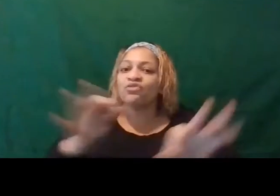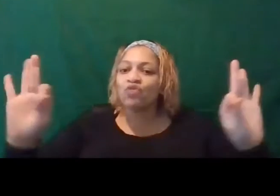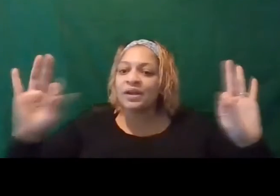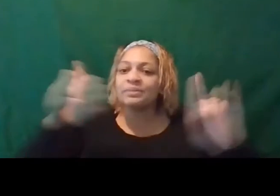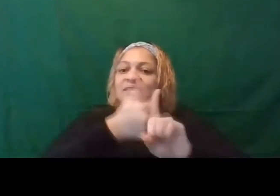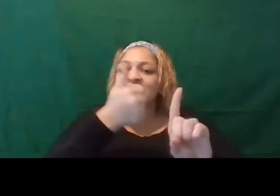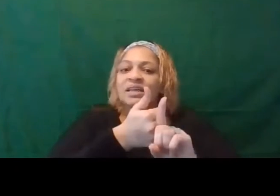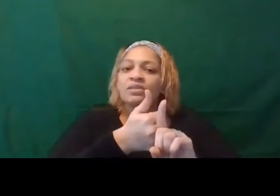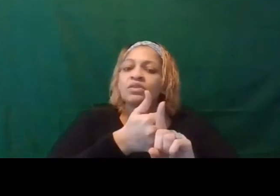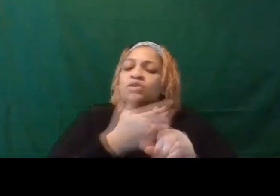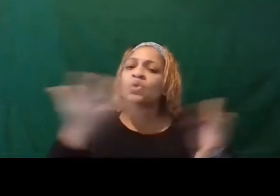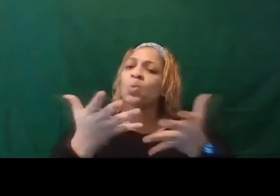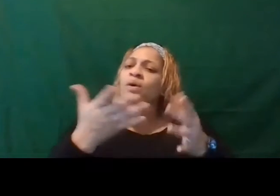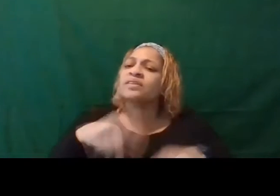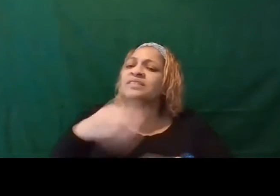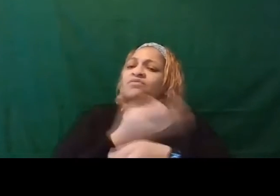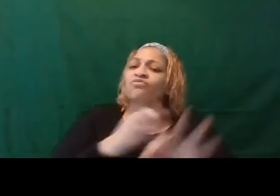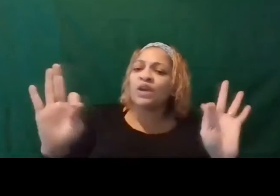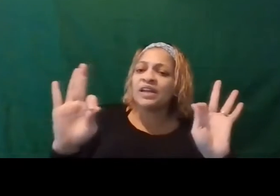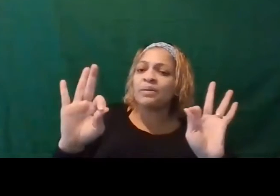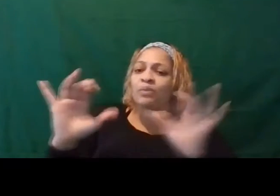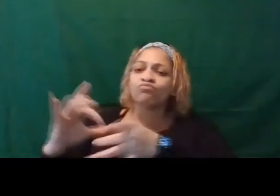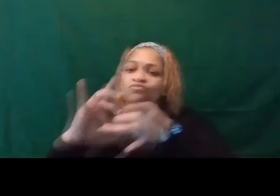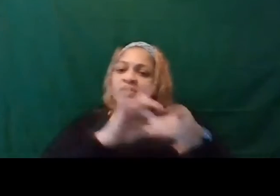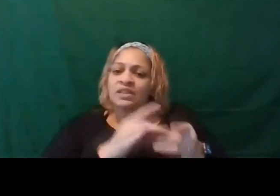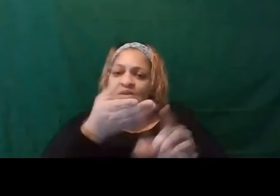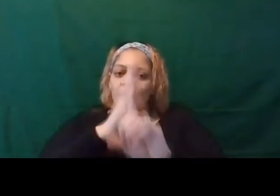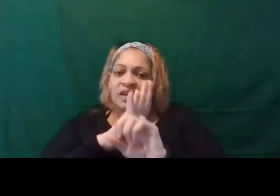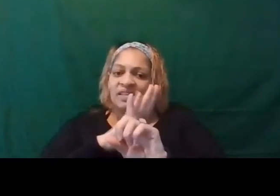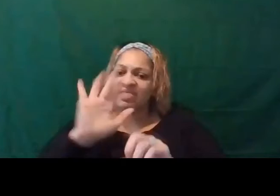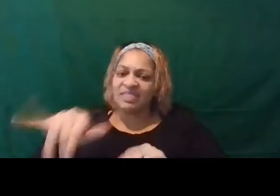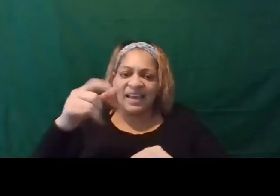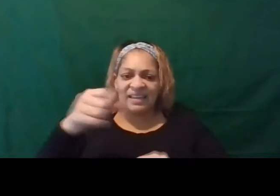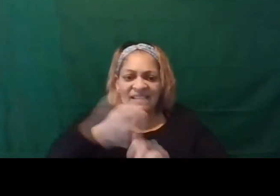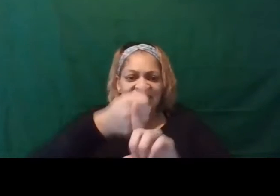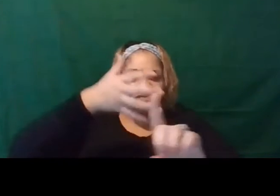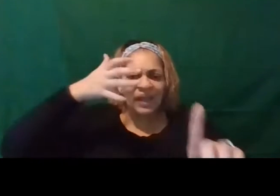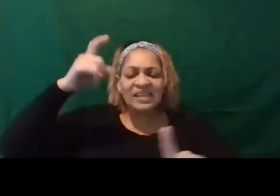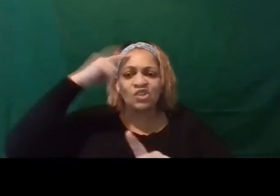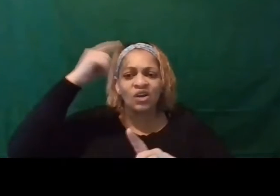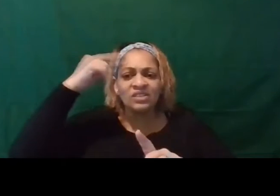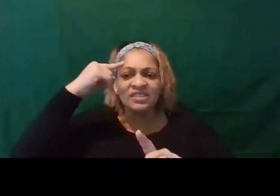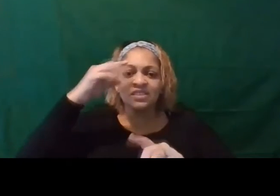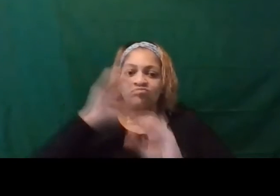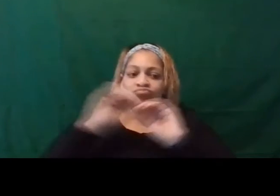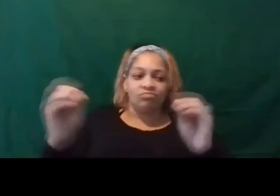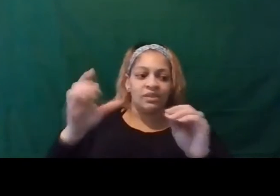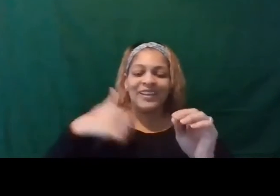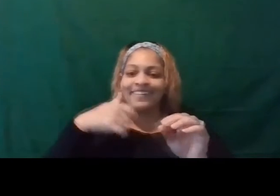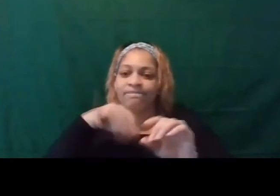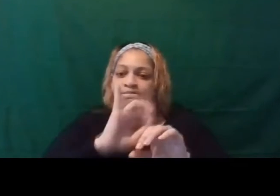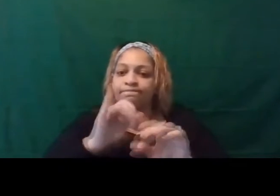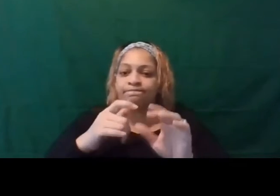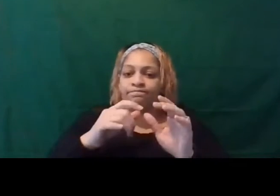to God? The ever expanding consciousness. There is nothing that limits or binds or